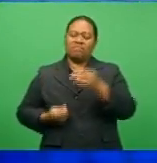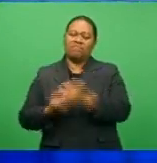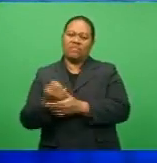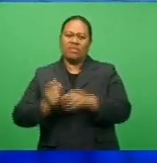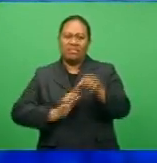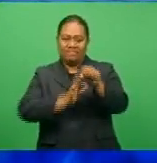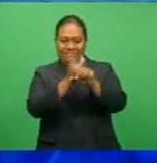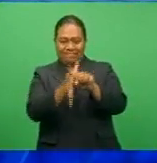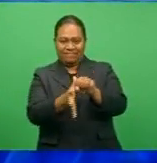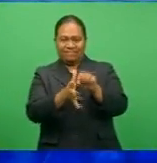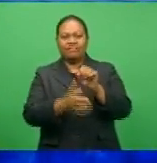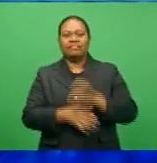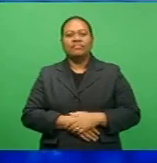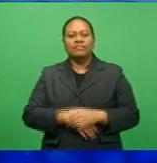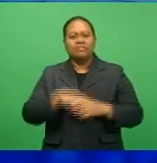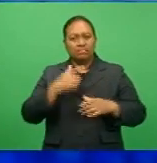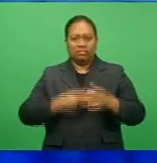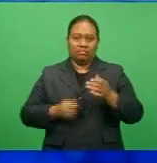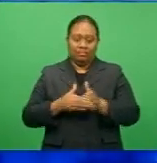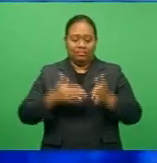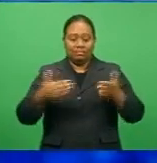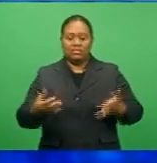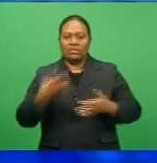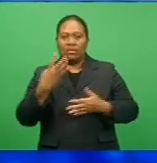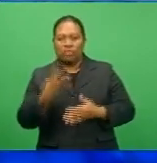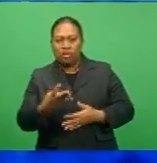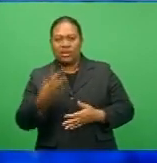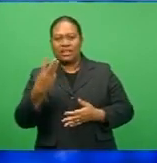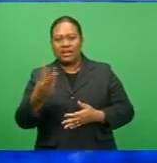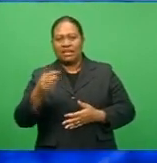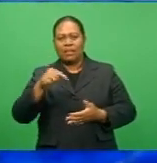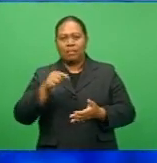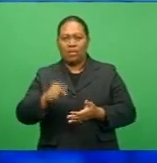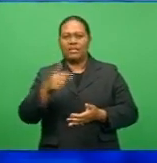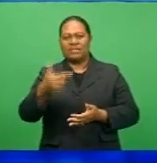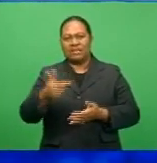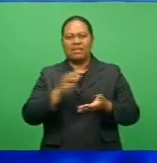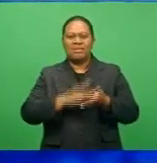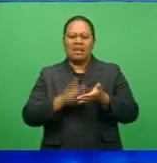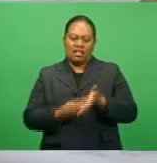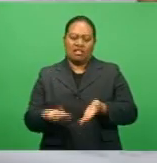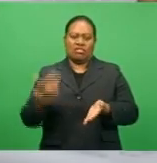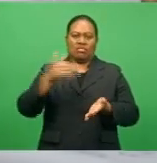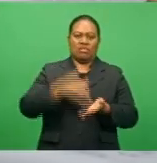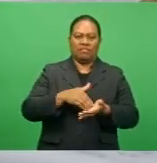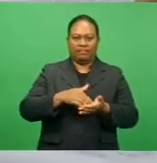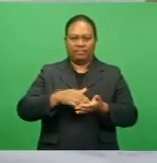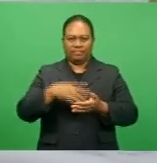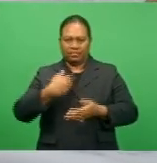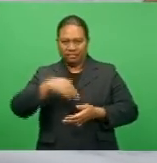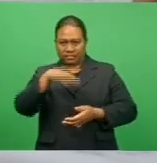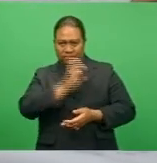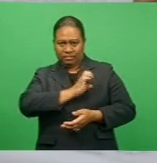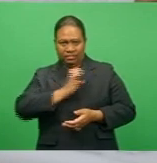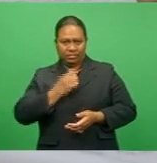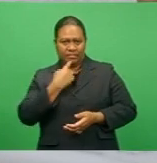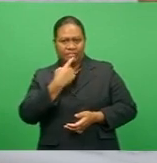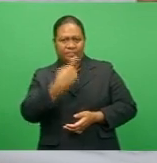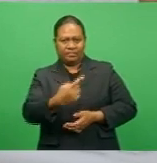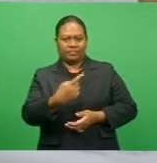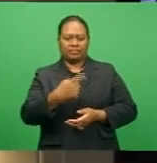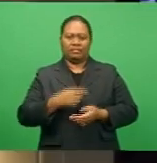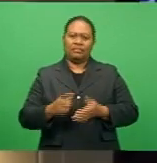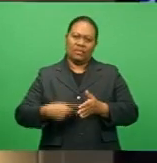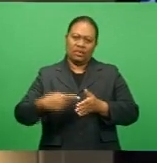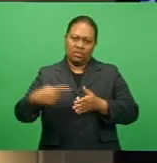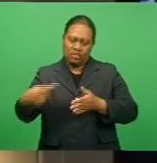withdrawal scheme. The current payout included 43.7 million government top-up. Chief Executive Chochi Koroi says the fund has continued